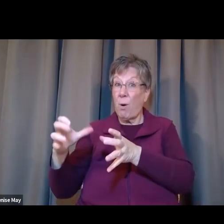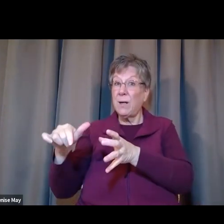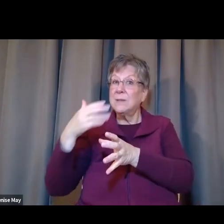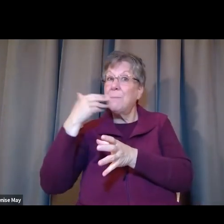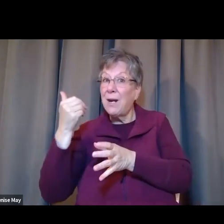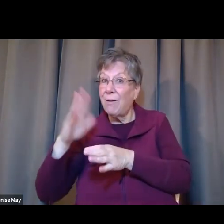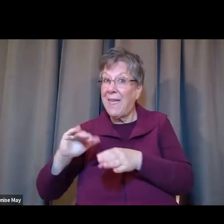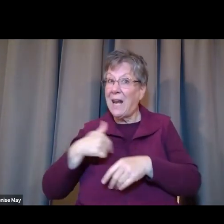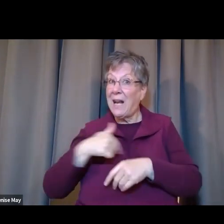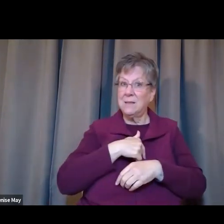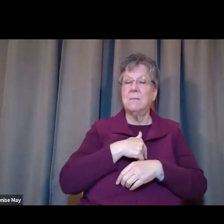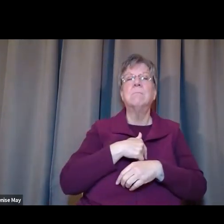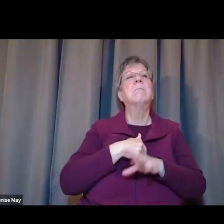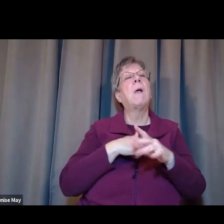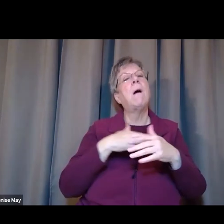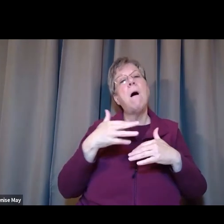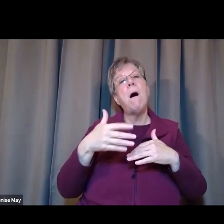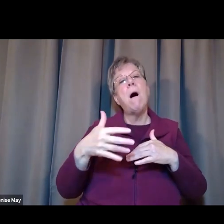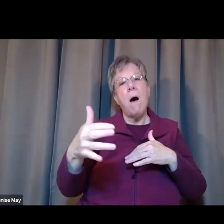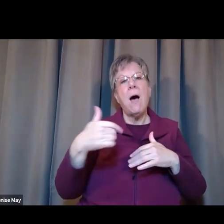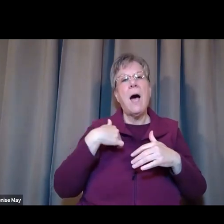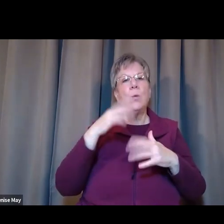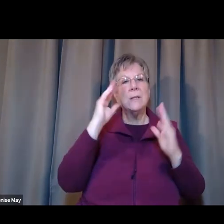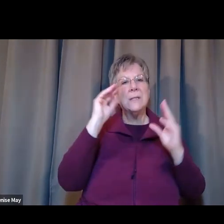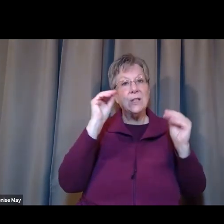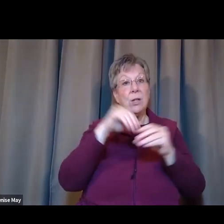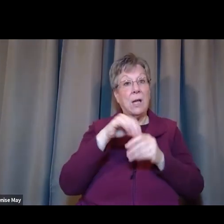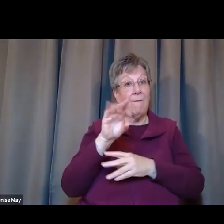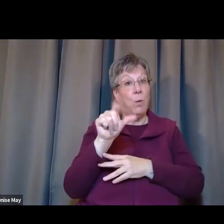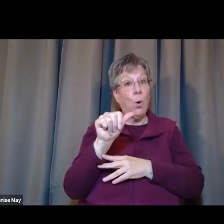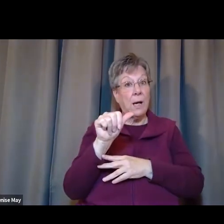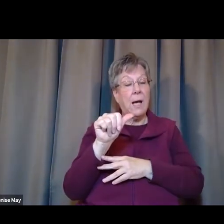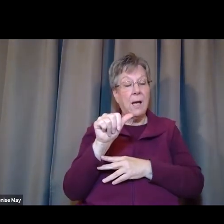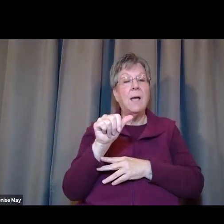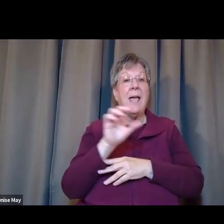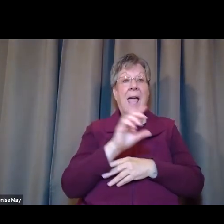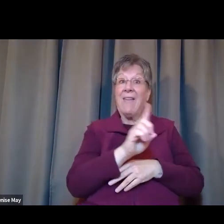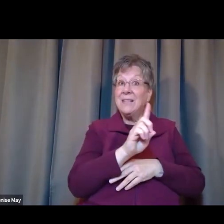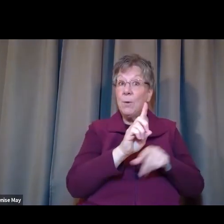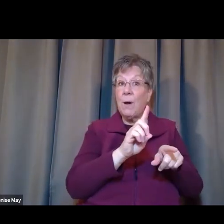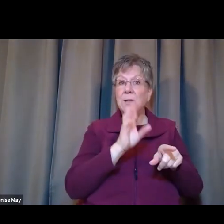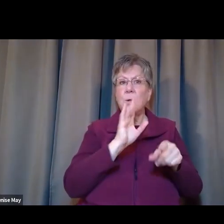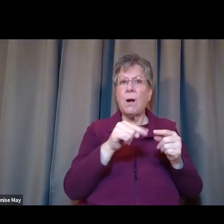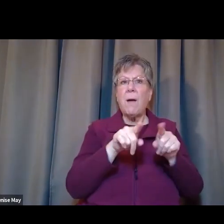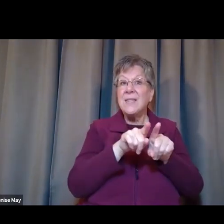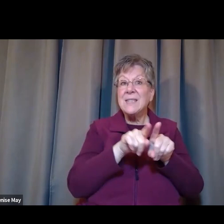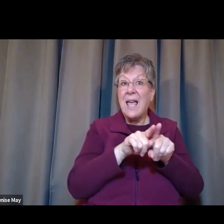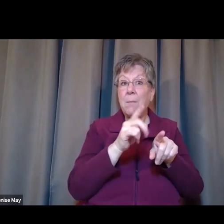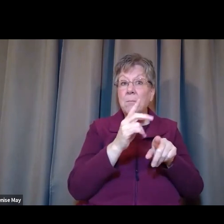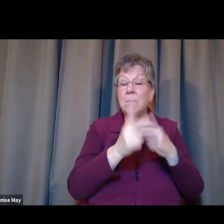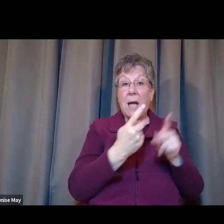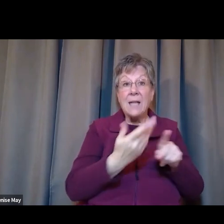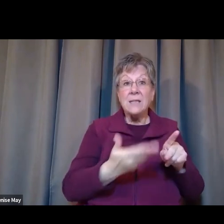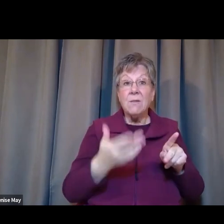forward to 10 years ago, I was teaching at the University of Miami in Florida, and Democrats were talking about the same kinds of things because